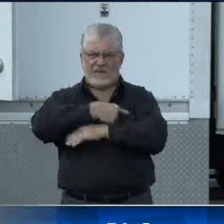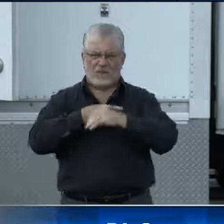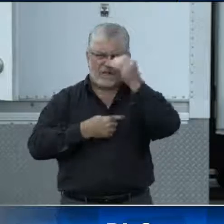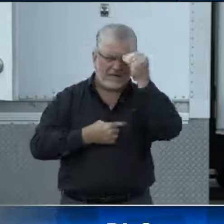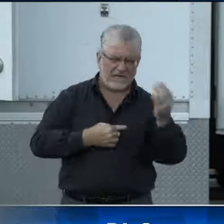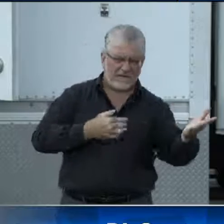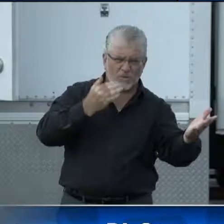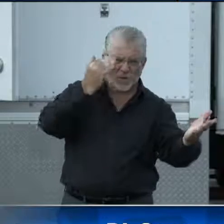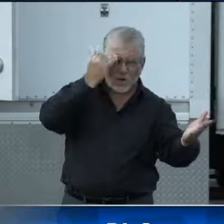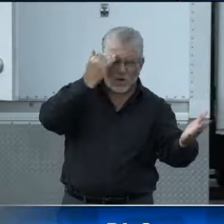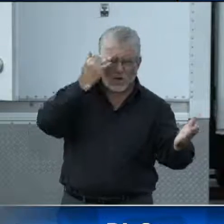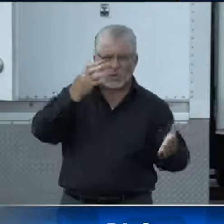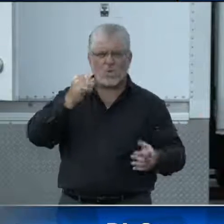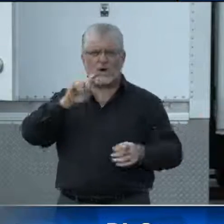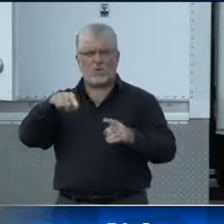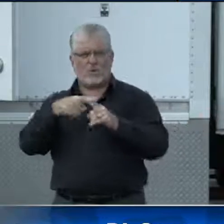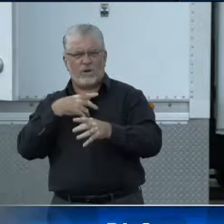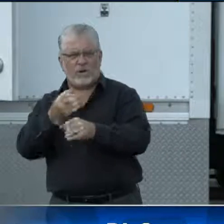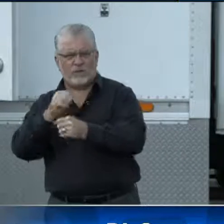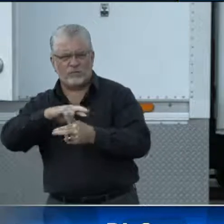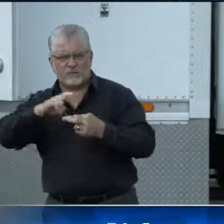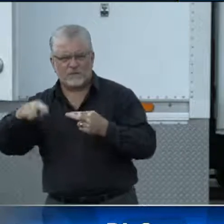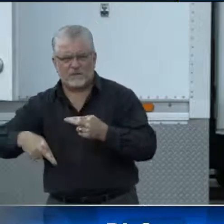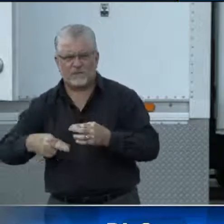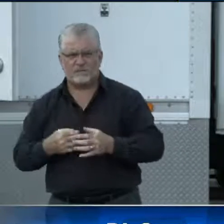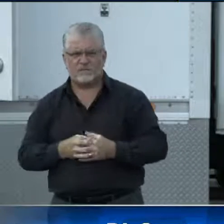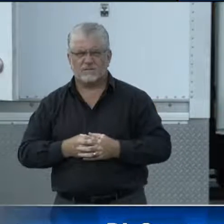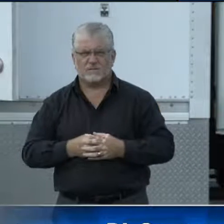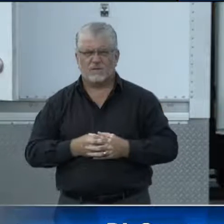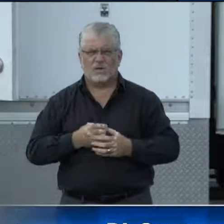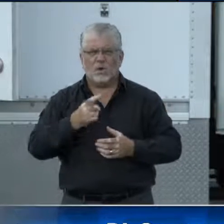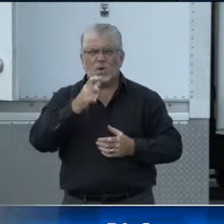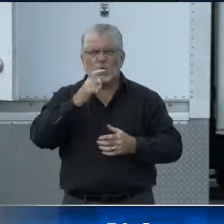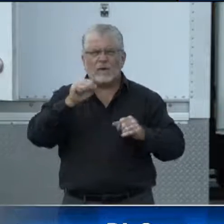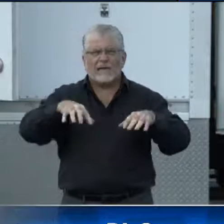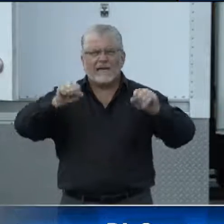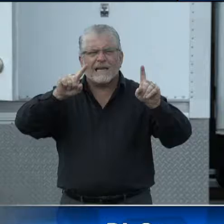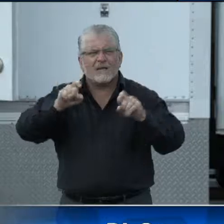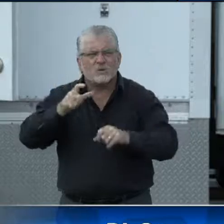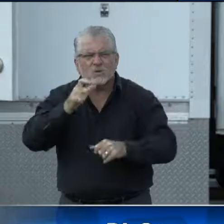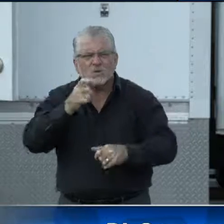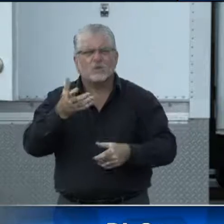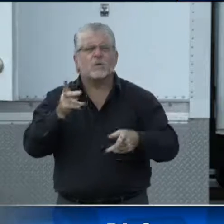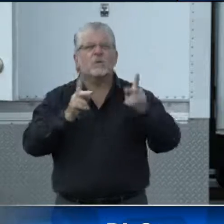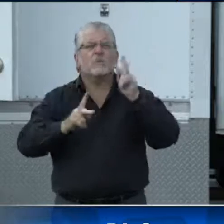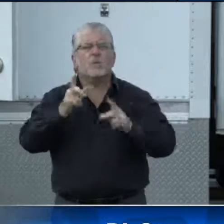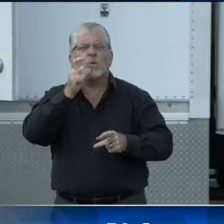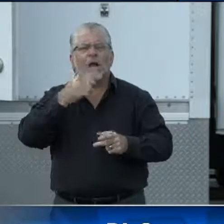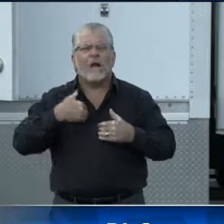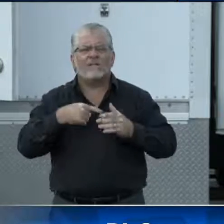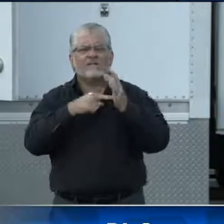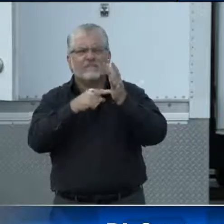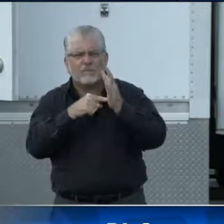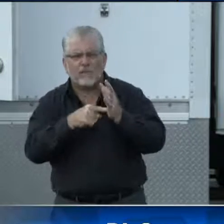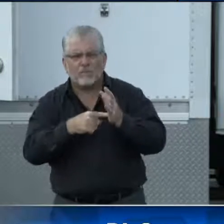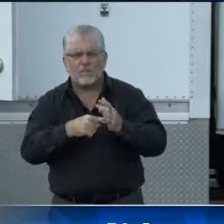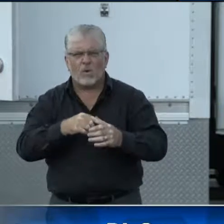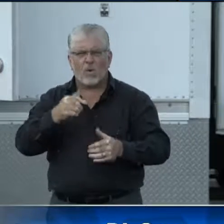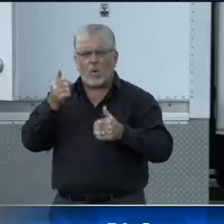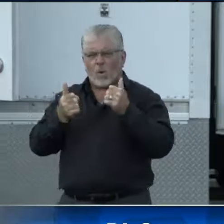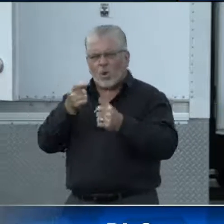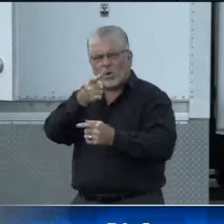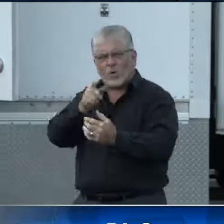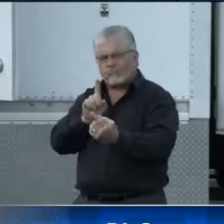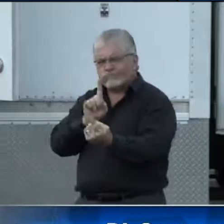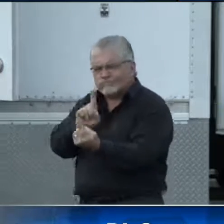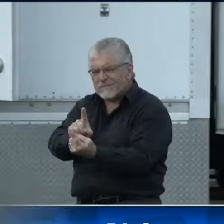be tested include anyone with symptoms, known exposure to COVID-19, anyone attending university or